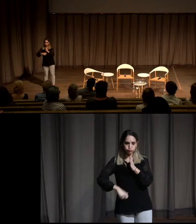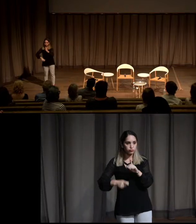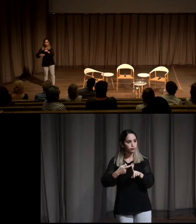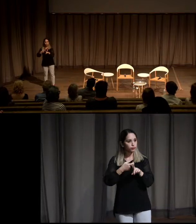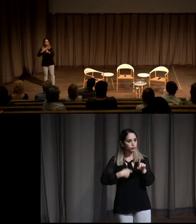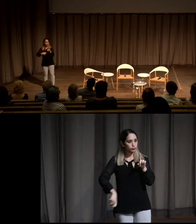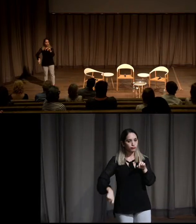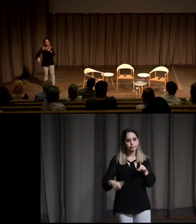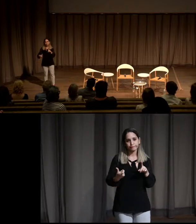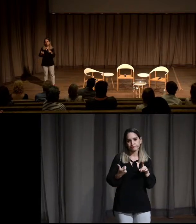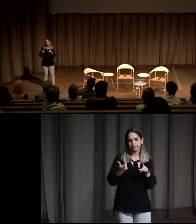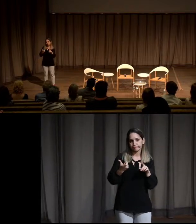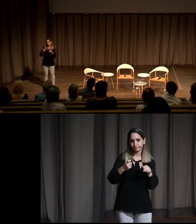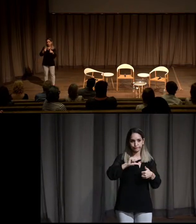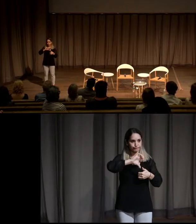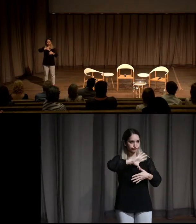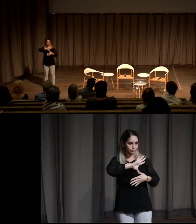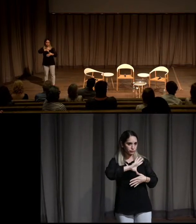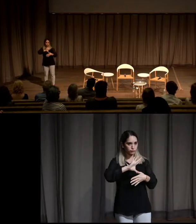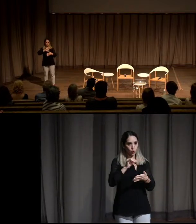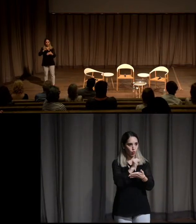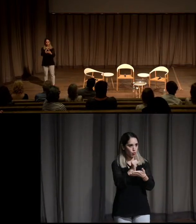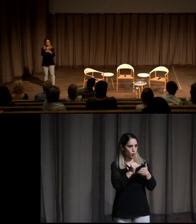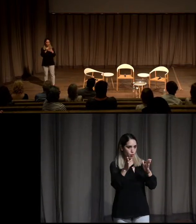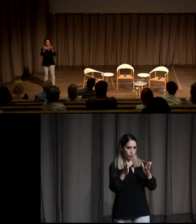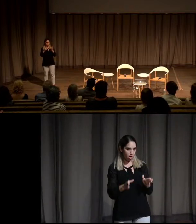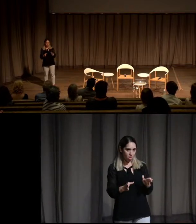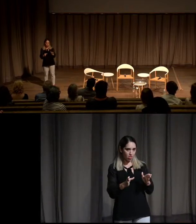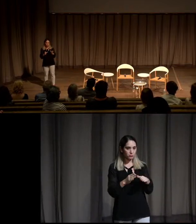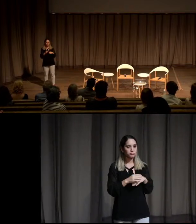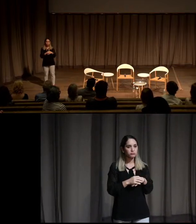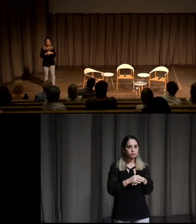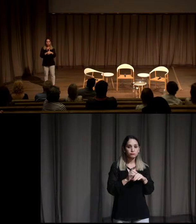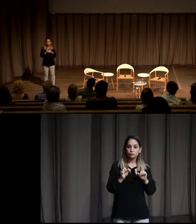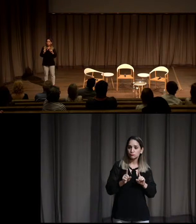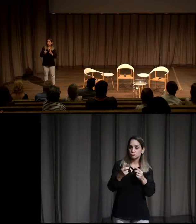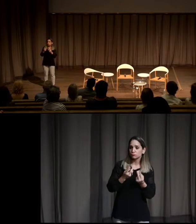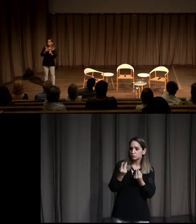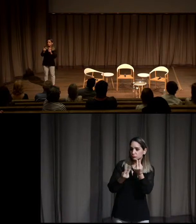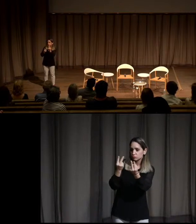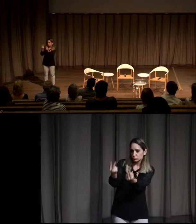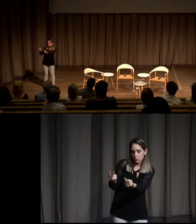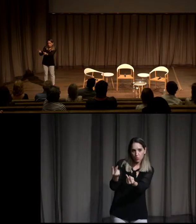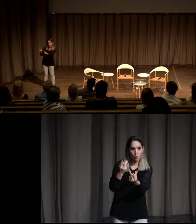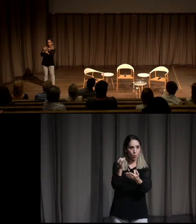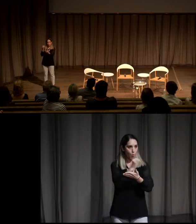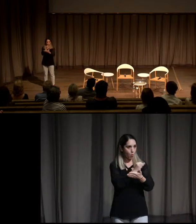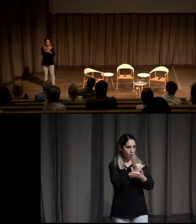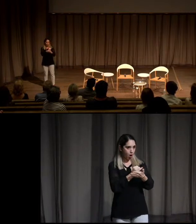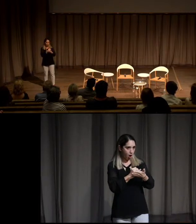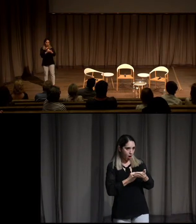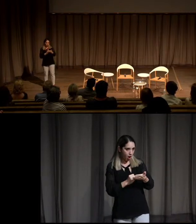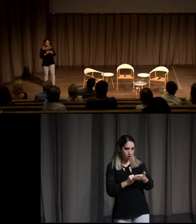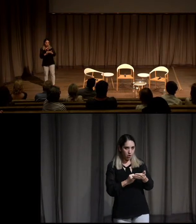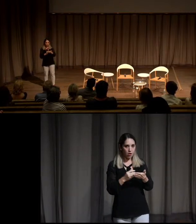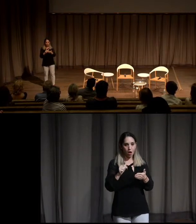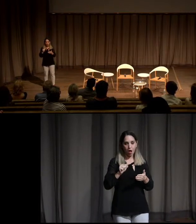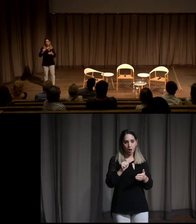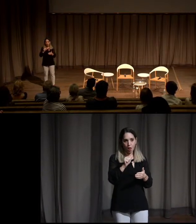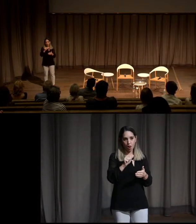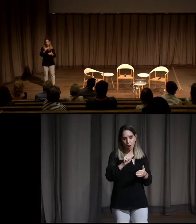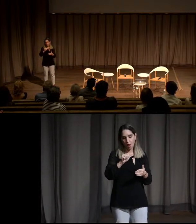artists. Her exhibitions have traveled to the High Museum of Art in Atlanta, the Long Beach Museum of Art,